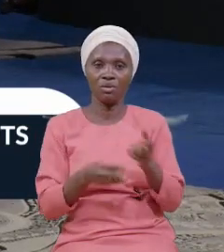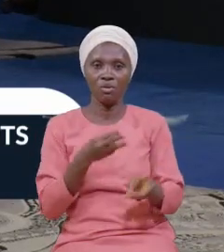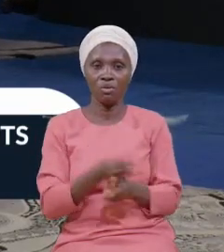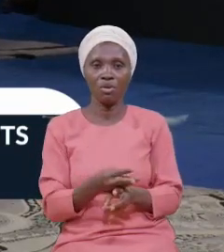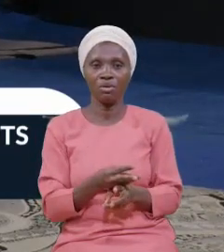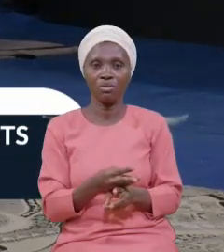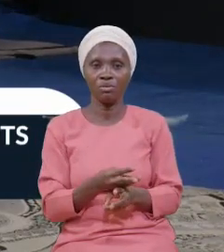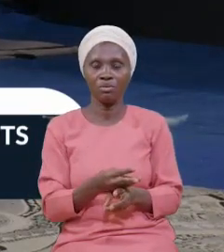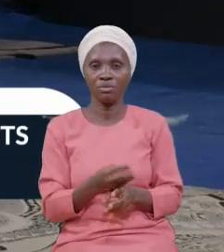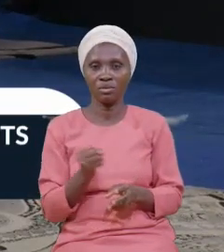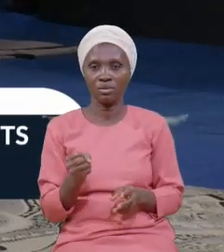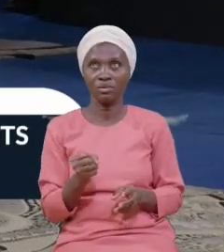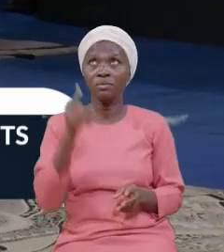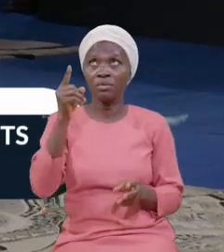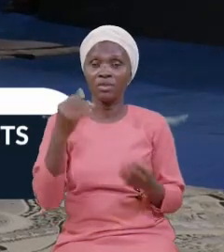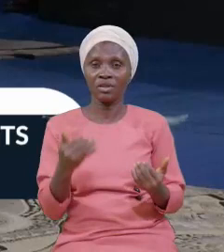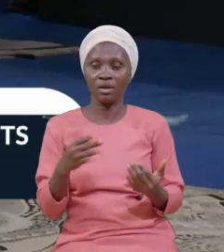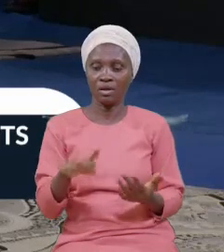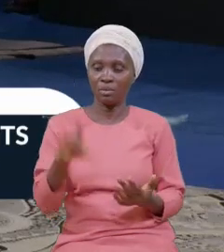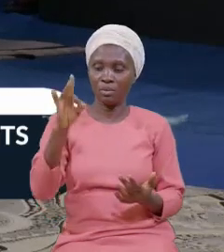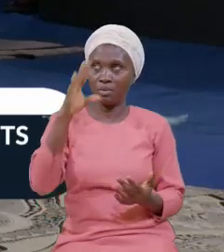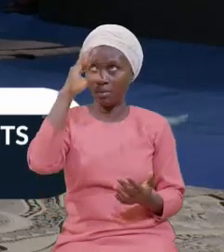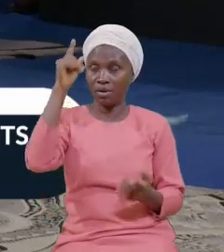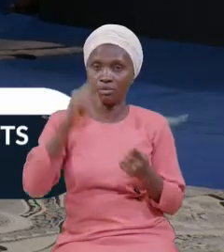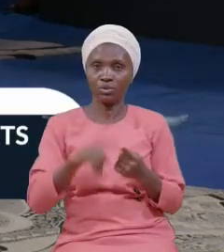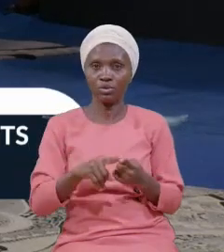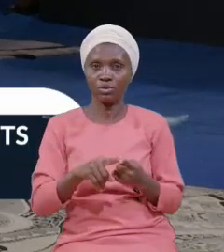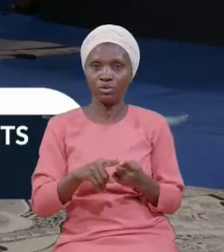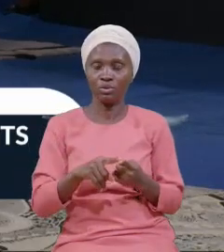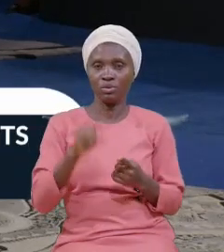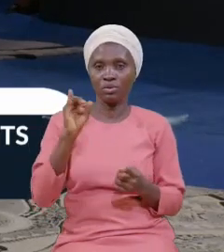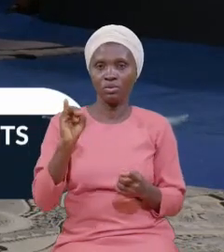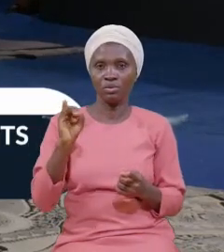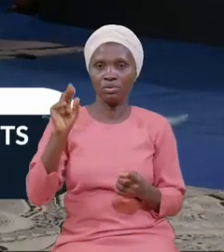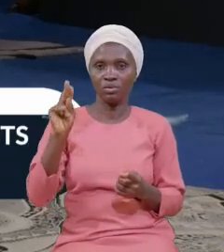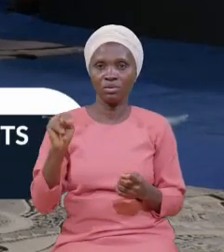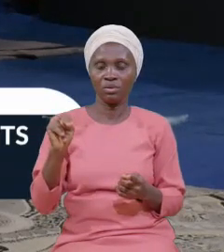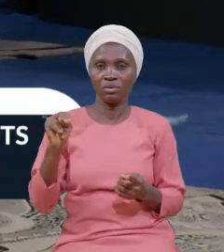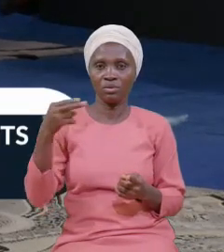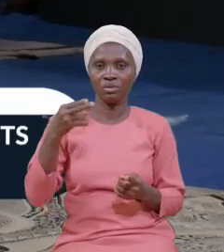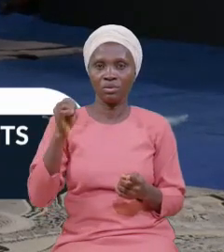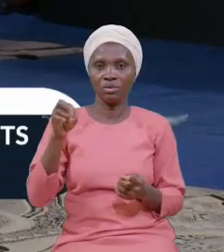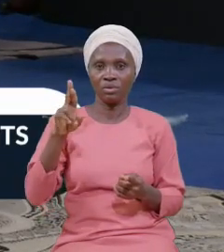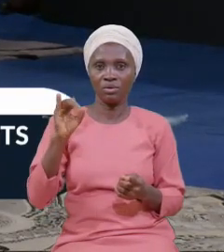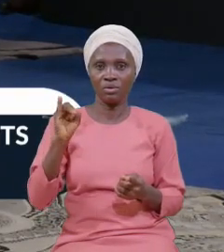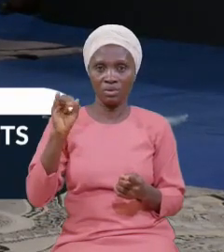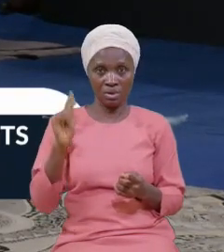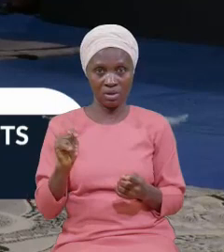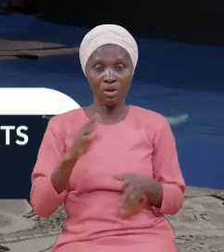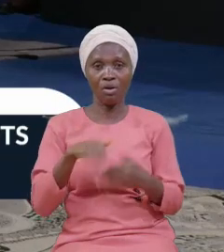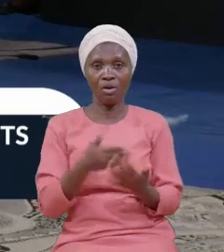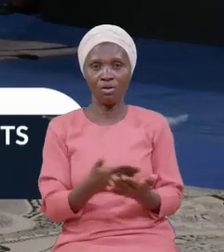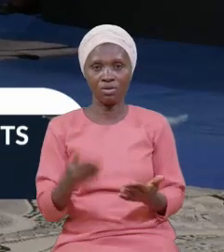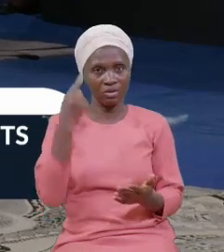him to inherit all things for you and for me. In Romans chapter 8, reading from